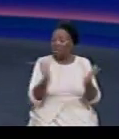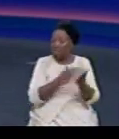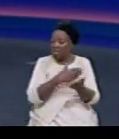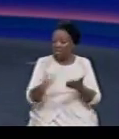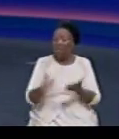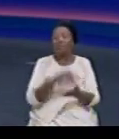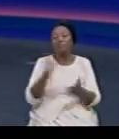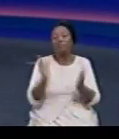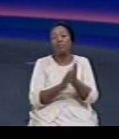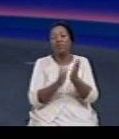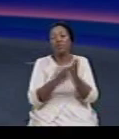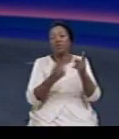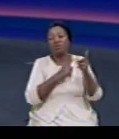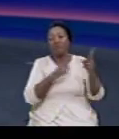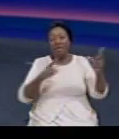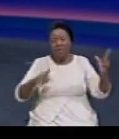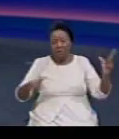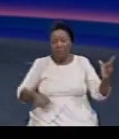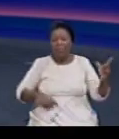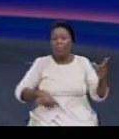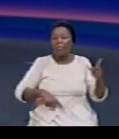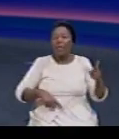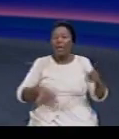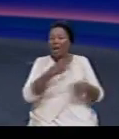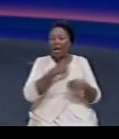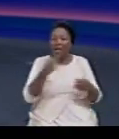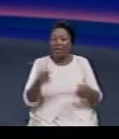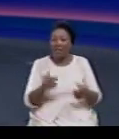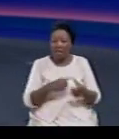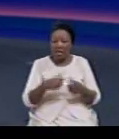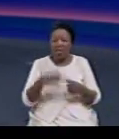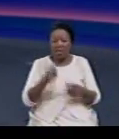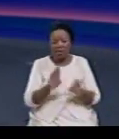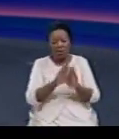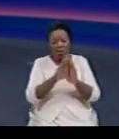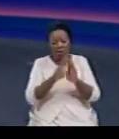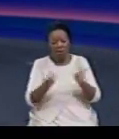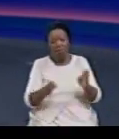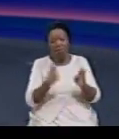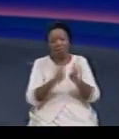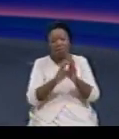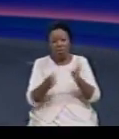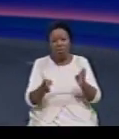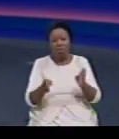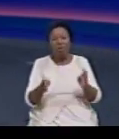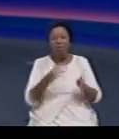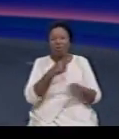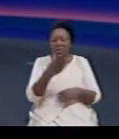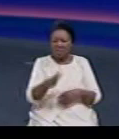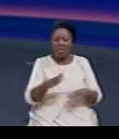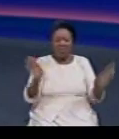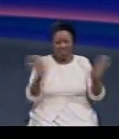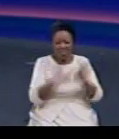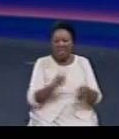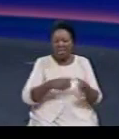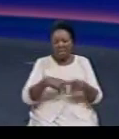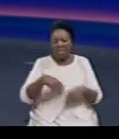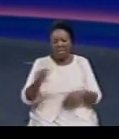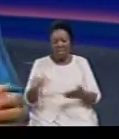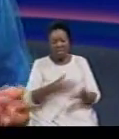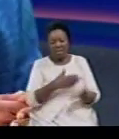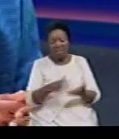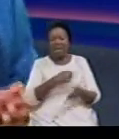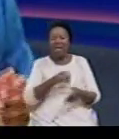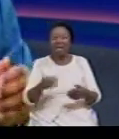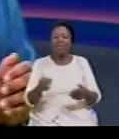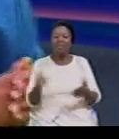they sang and gave praises unto the Lord, and the doors were all locked, but they sang and gave praises unto the Lord.